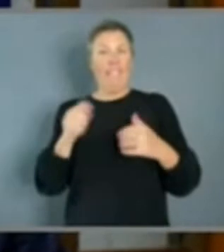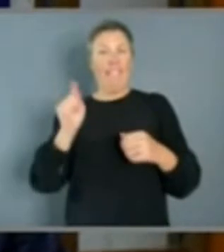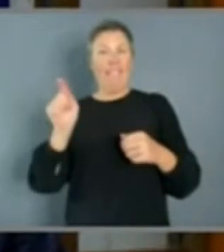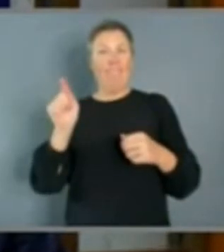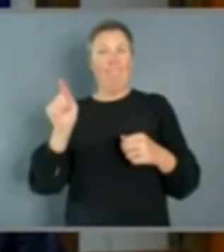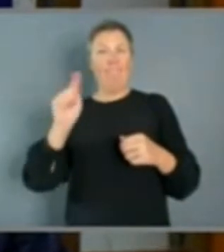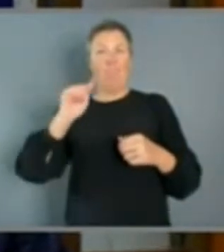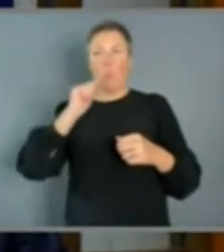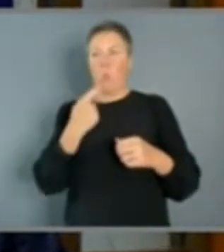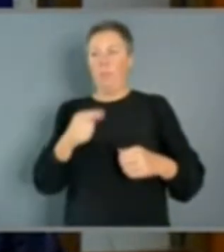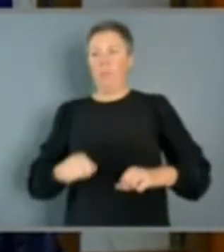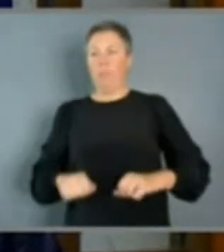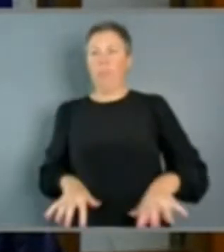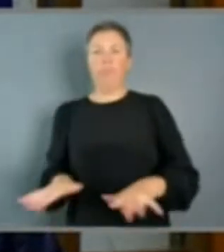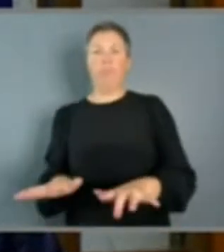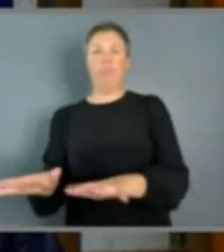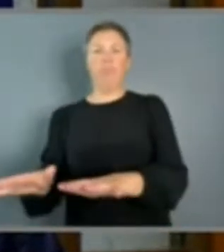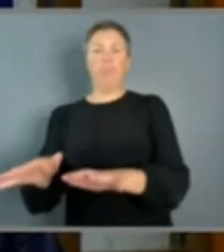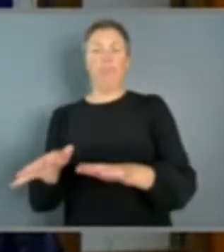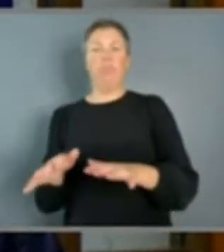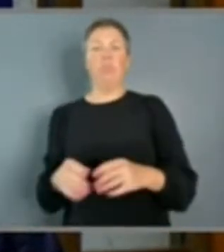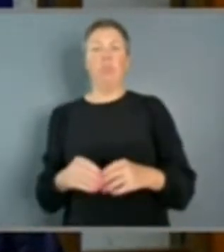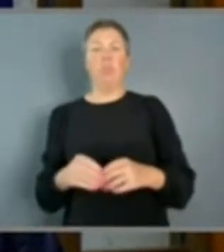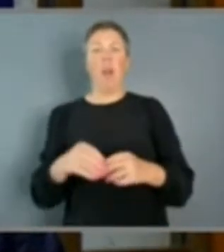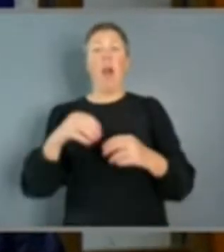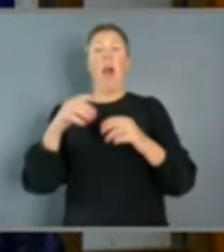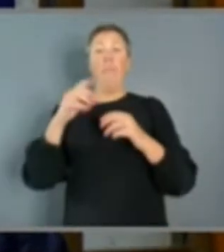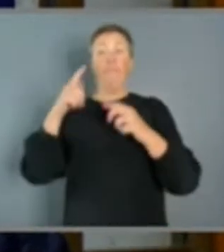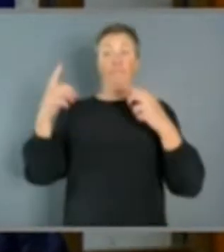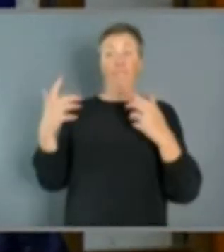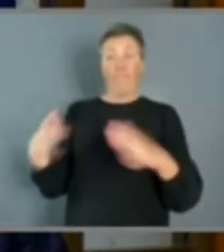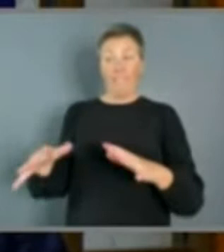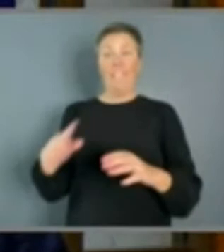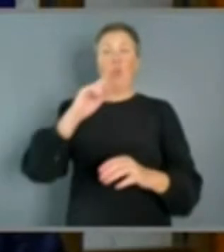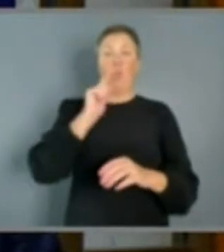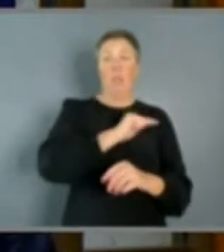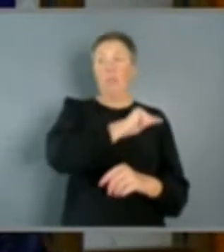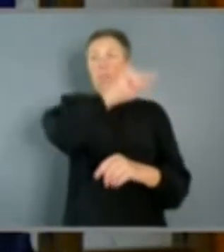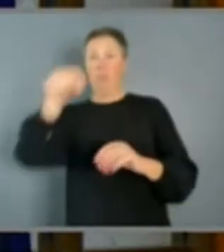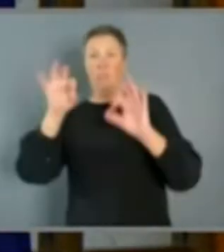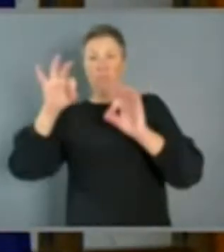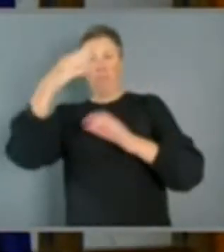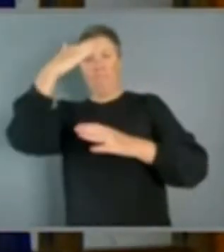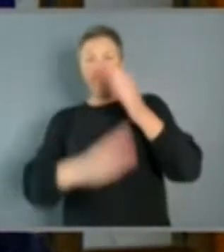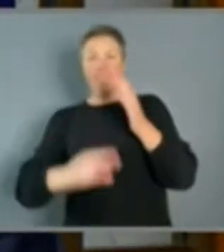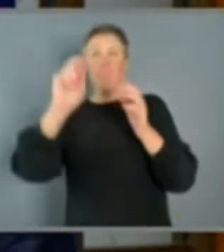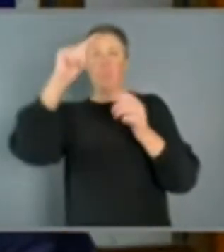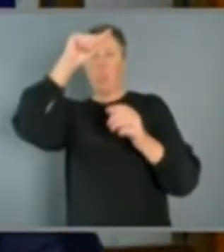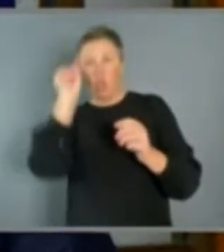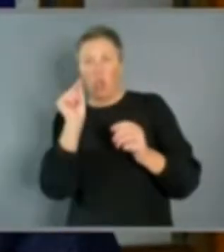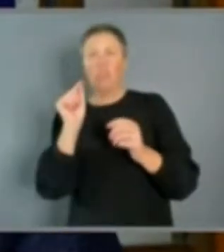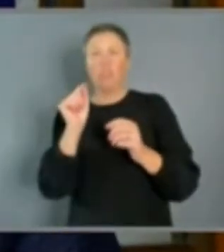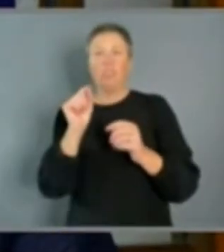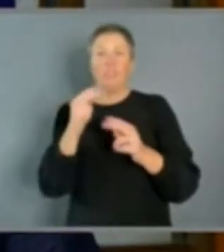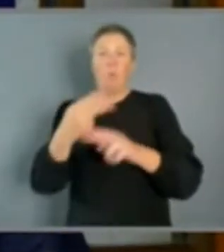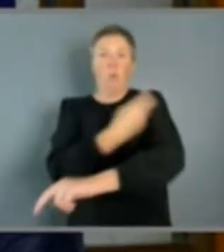the groundwork for the clinical response team, which will follow them. The 8,000 doses of vaccines that we